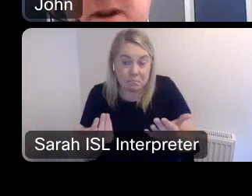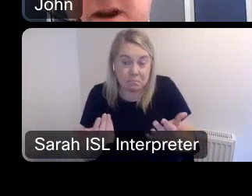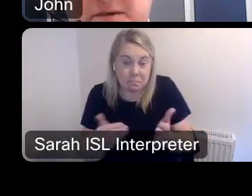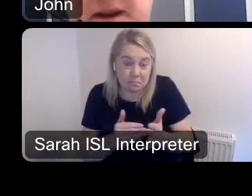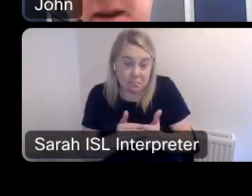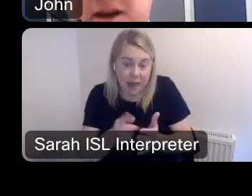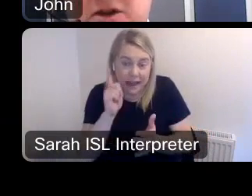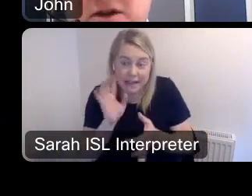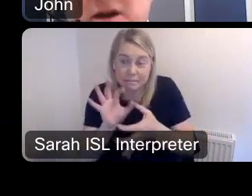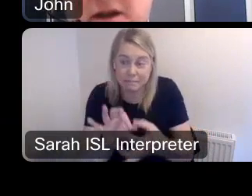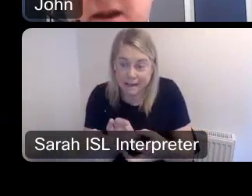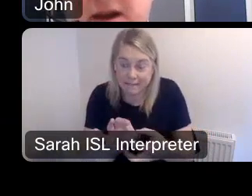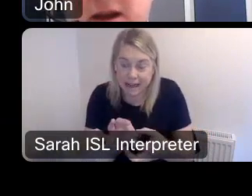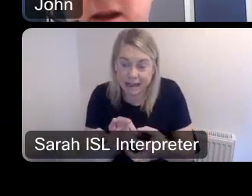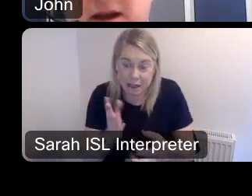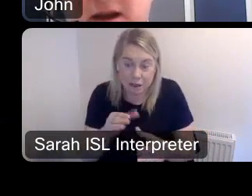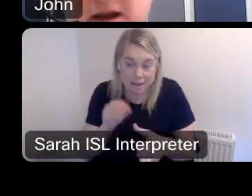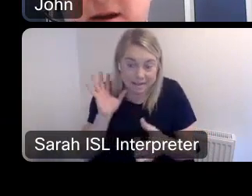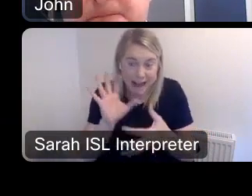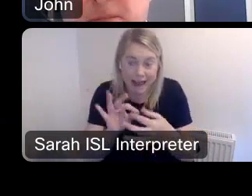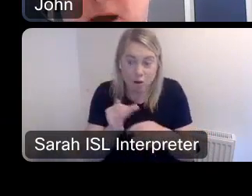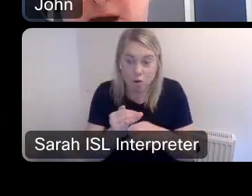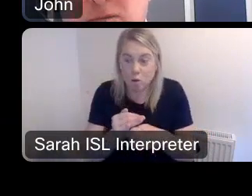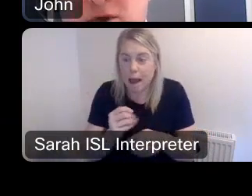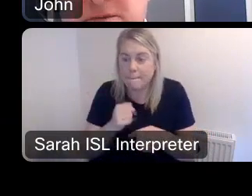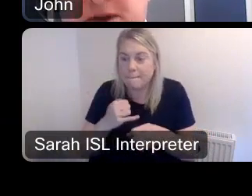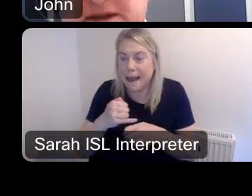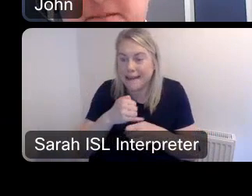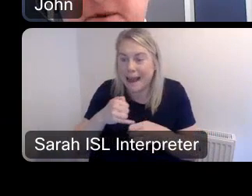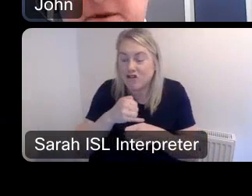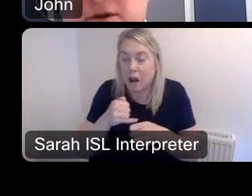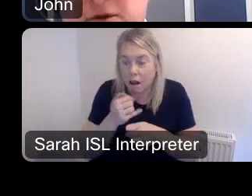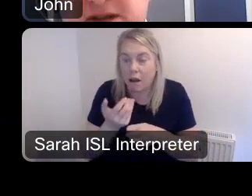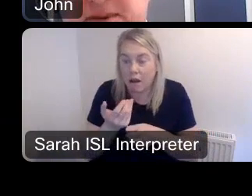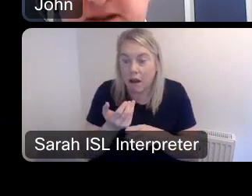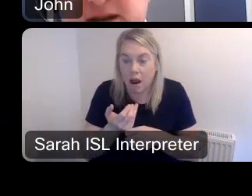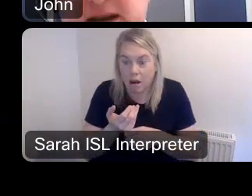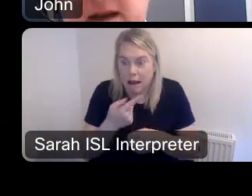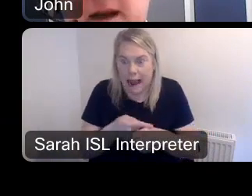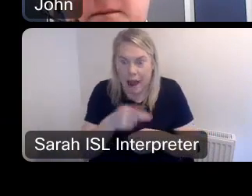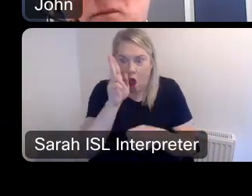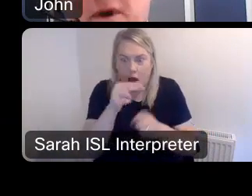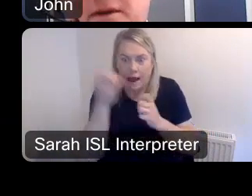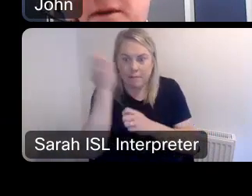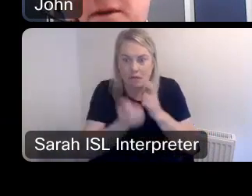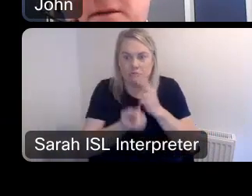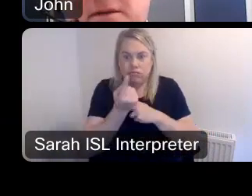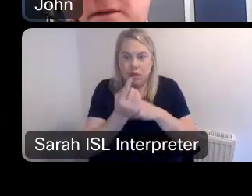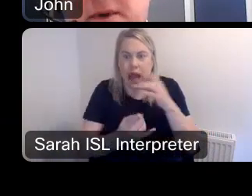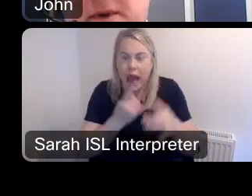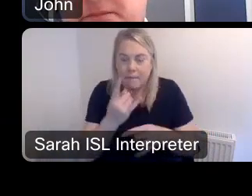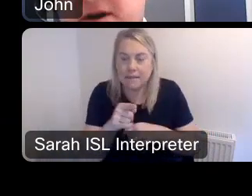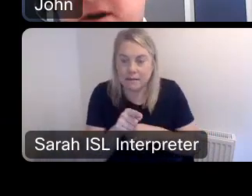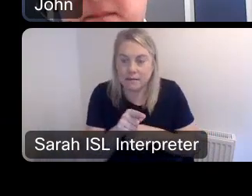specifically related to medication. I think, again, where something has happened unexpectedly, where